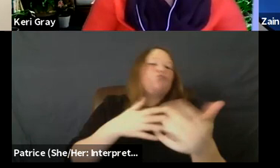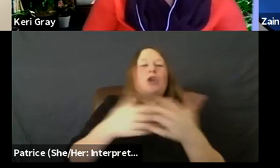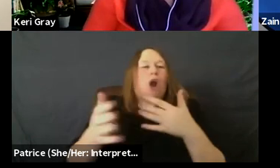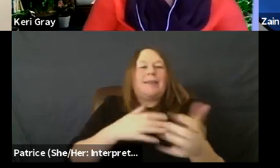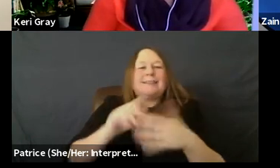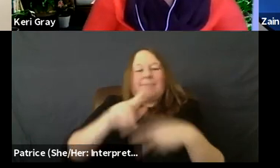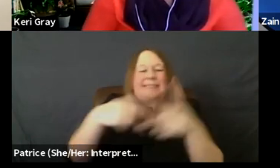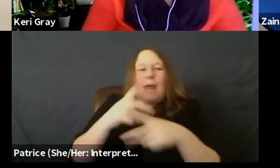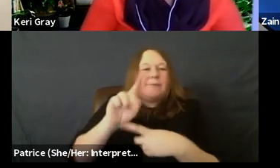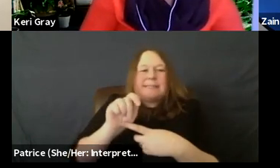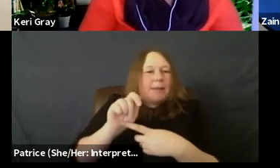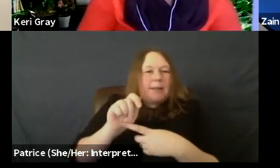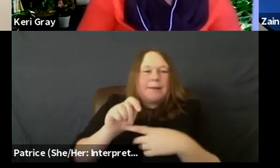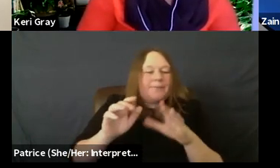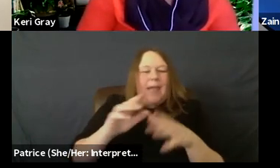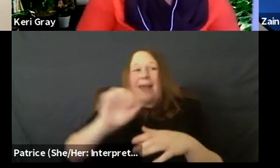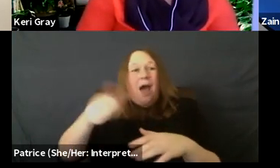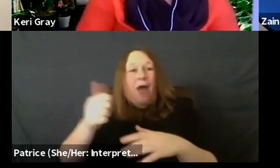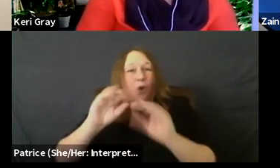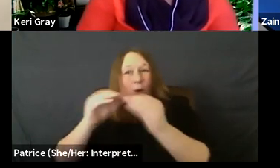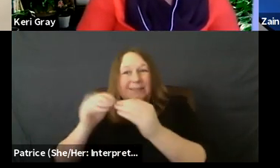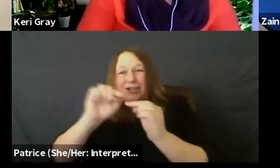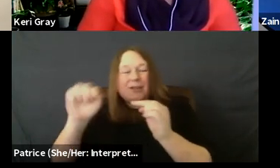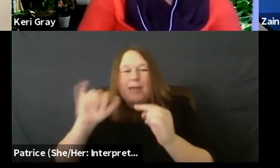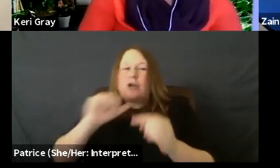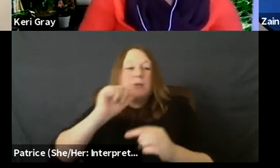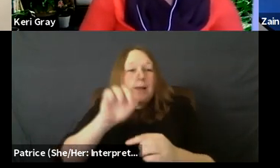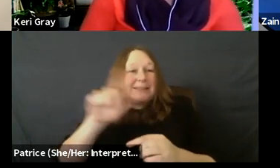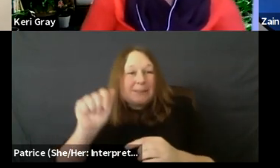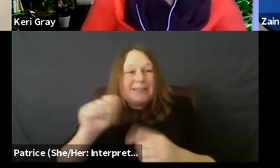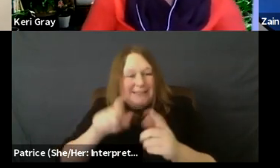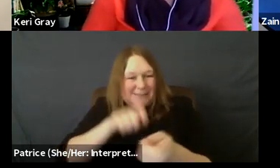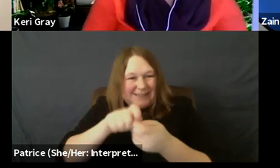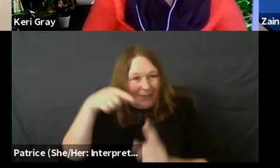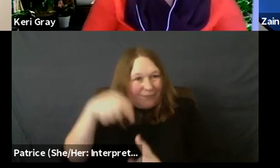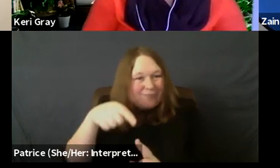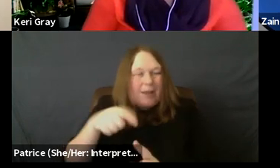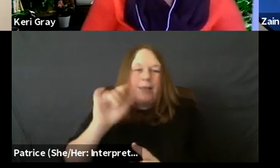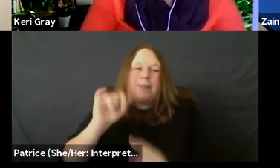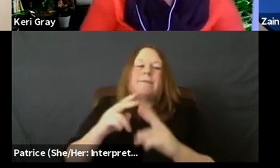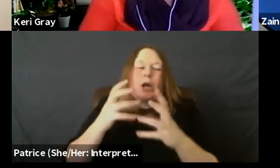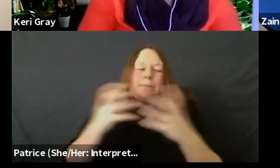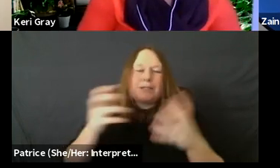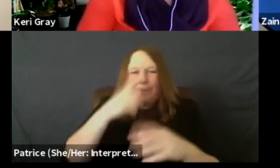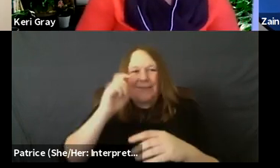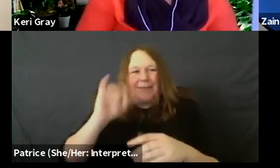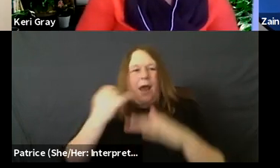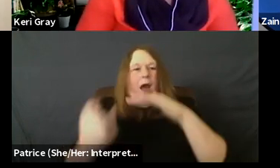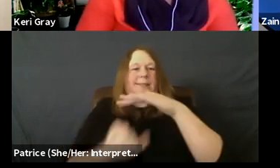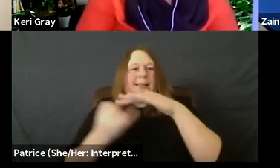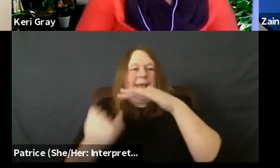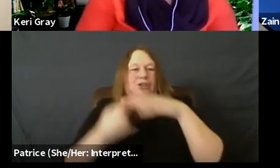the type of disability, in other organizations that are not disability specific, is very much because of the isolation